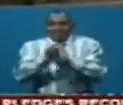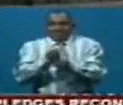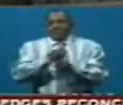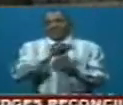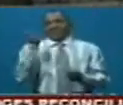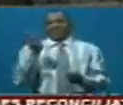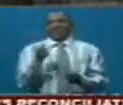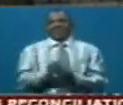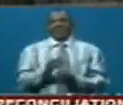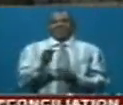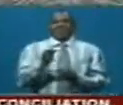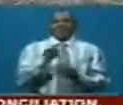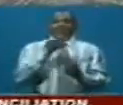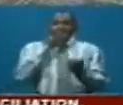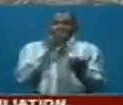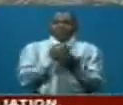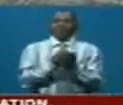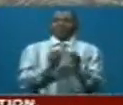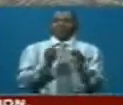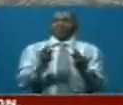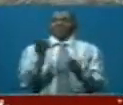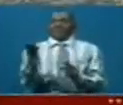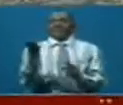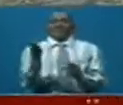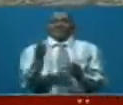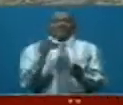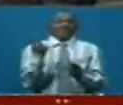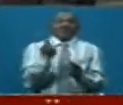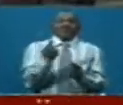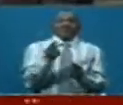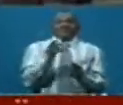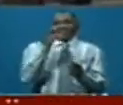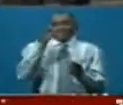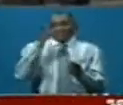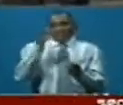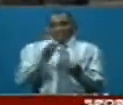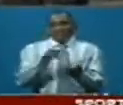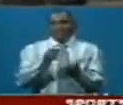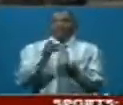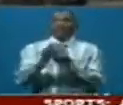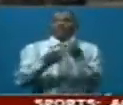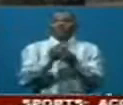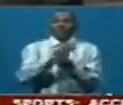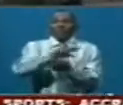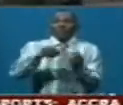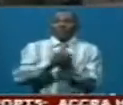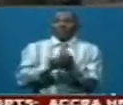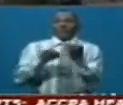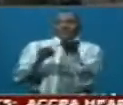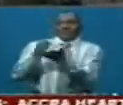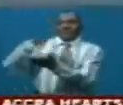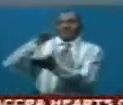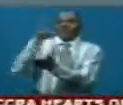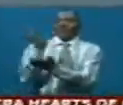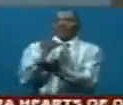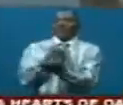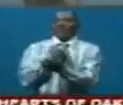best out of it. It's a very big potential. That is the only place, I believe, in the world that we have crocodiles